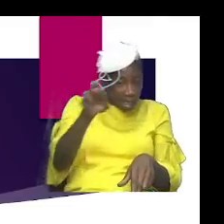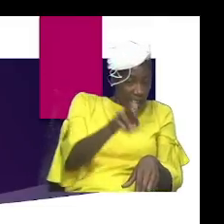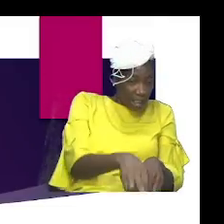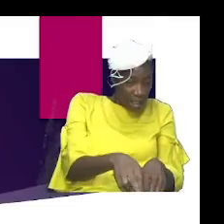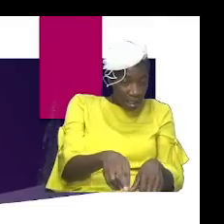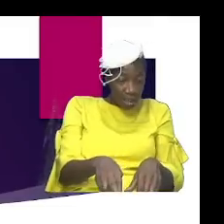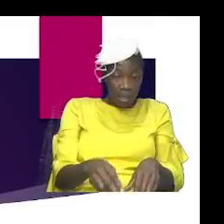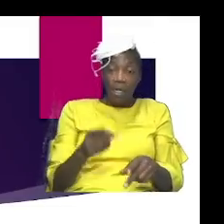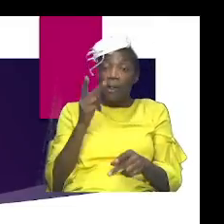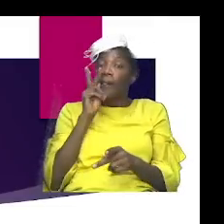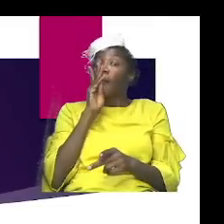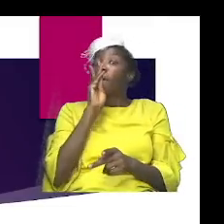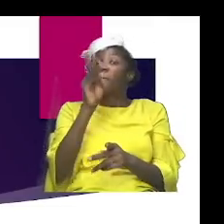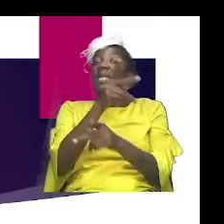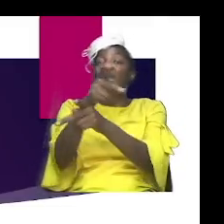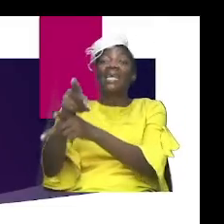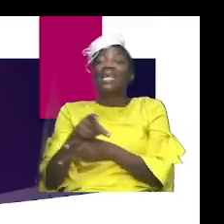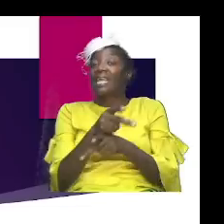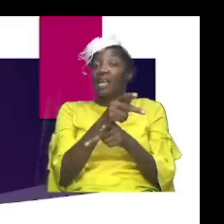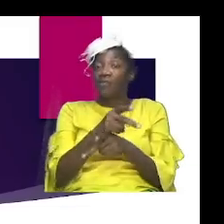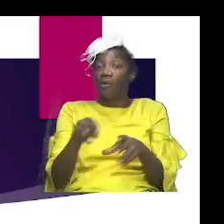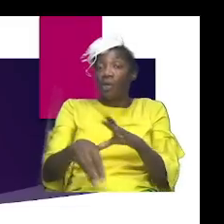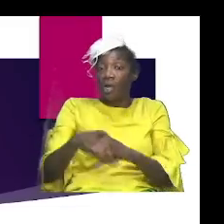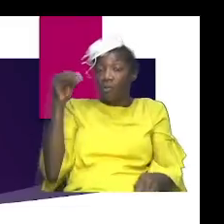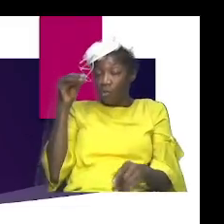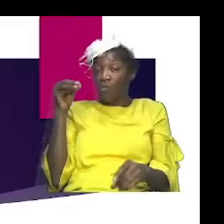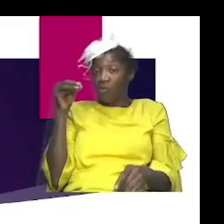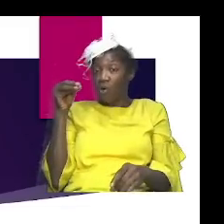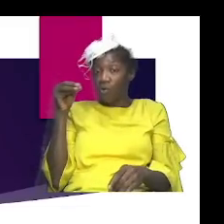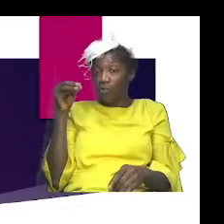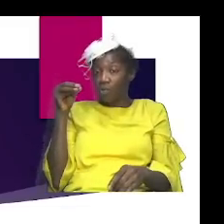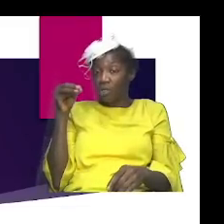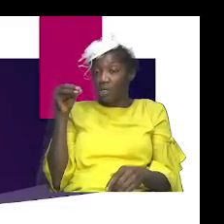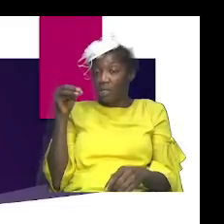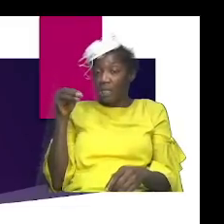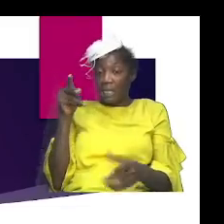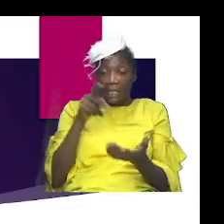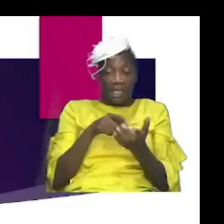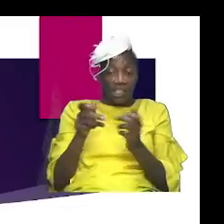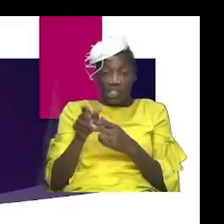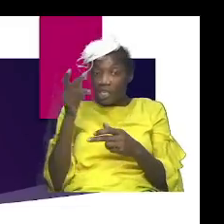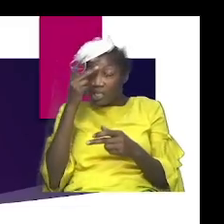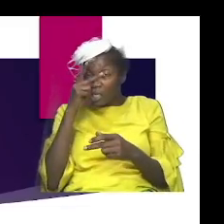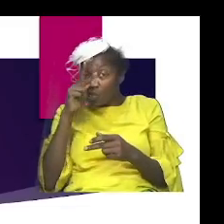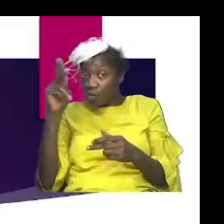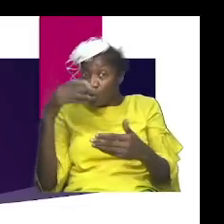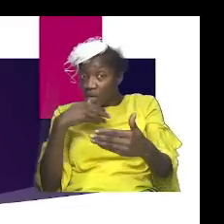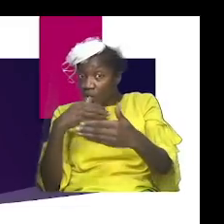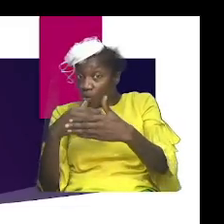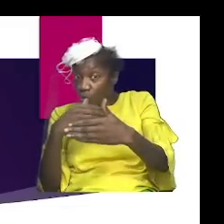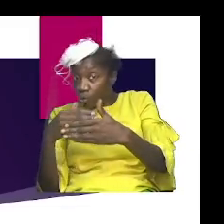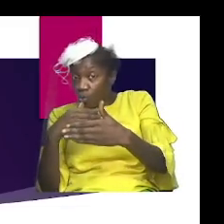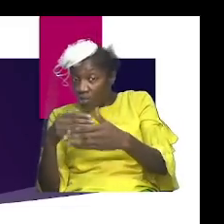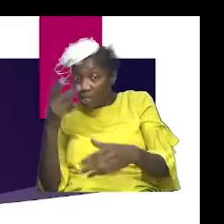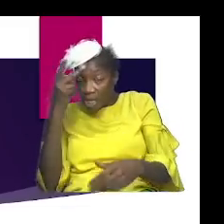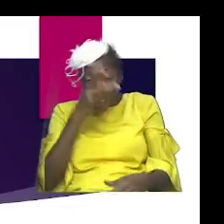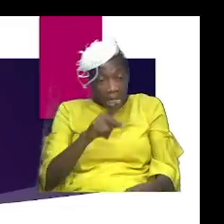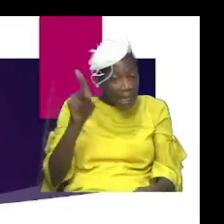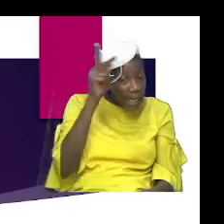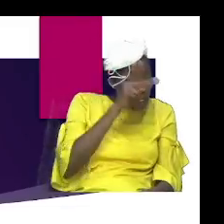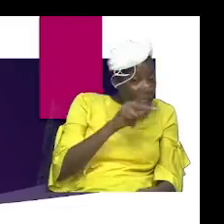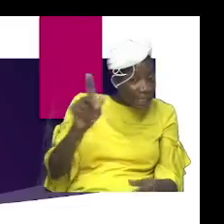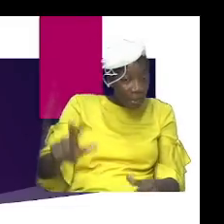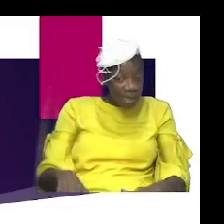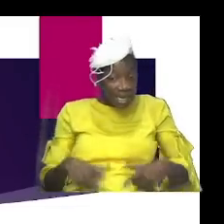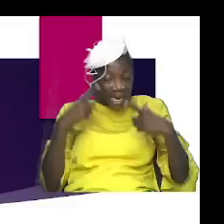disqualified. So he's watching closely and examining our lives and will bring to light the true nature of